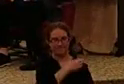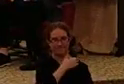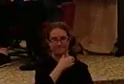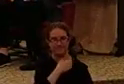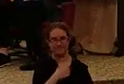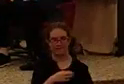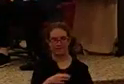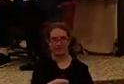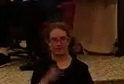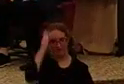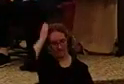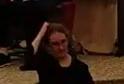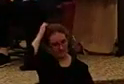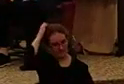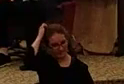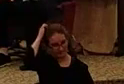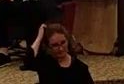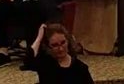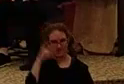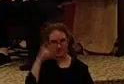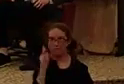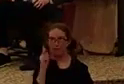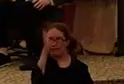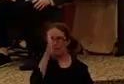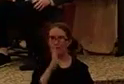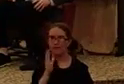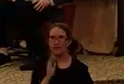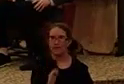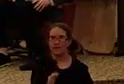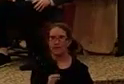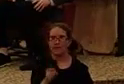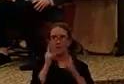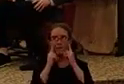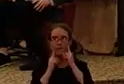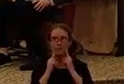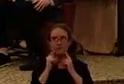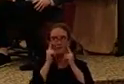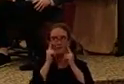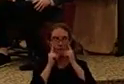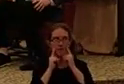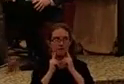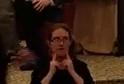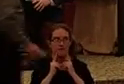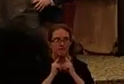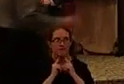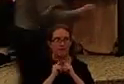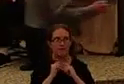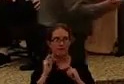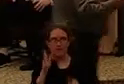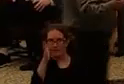He got down about a block. And he said, okay, God, okay. He's crying, tears running down his face. Okay, God, I'm turning